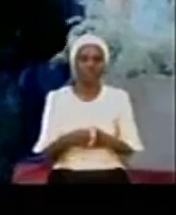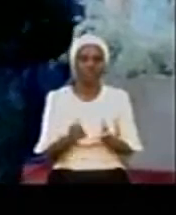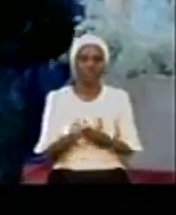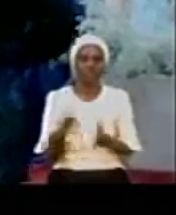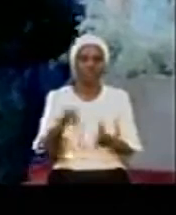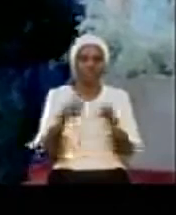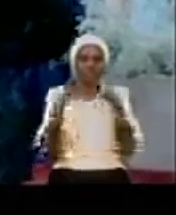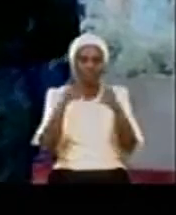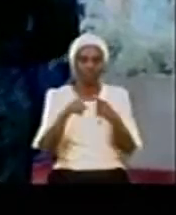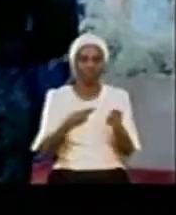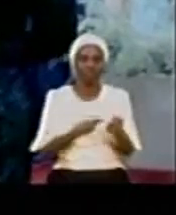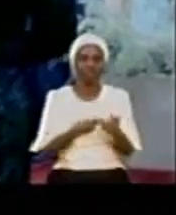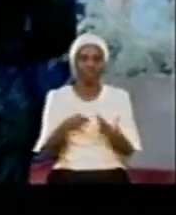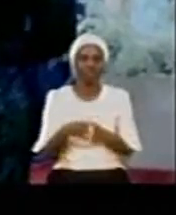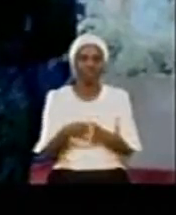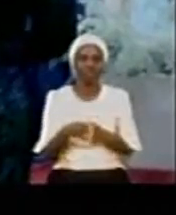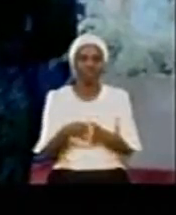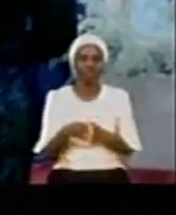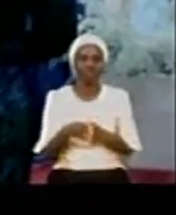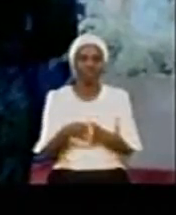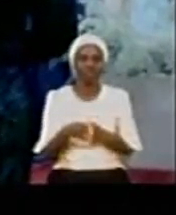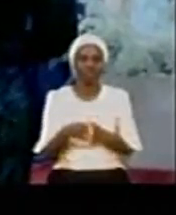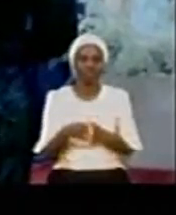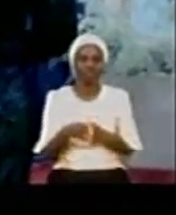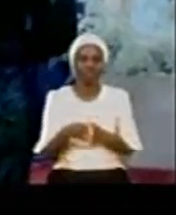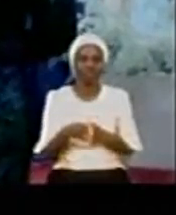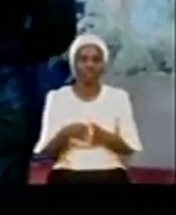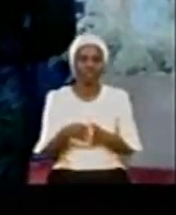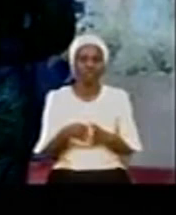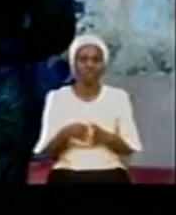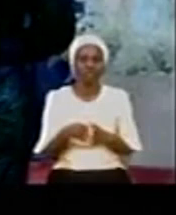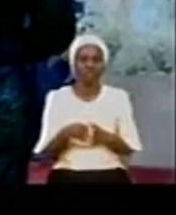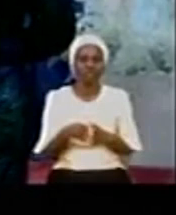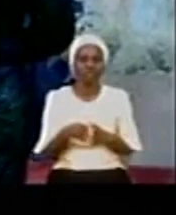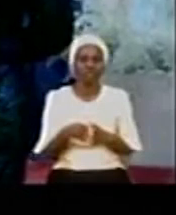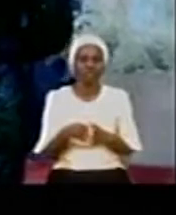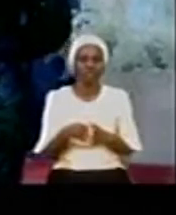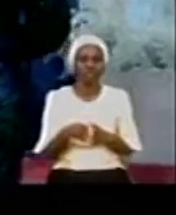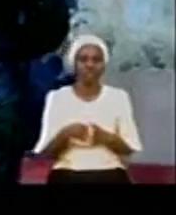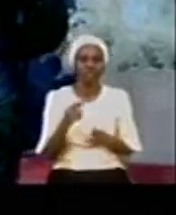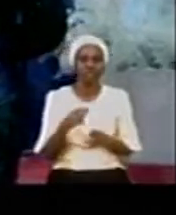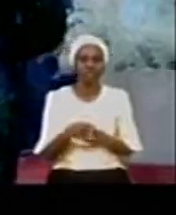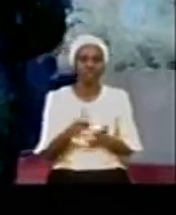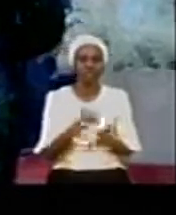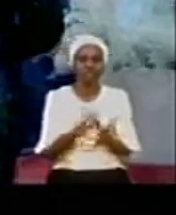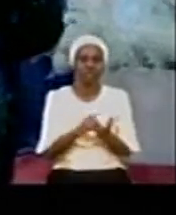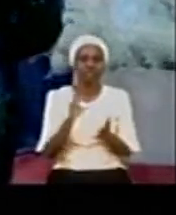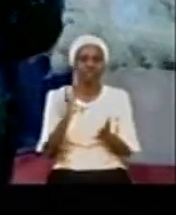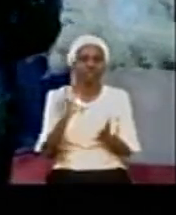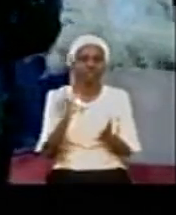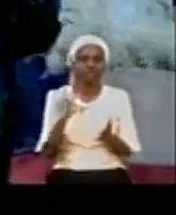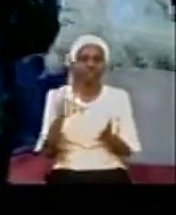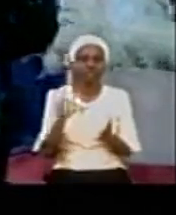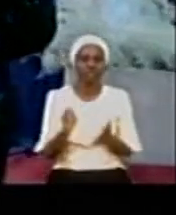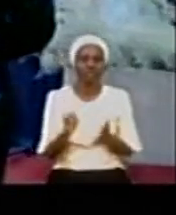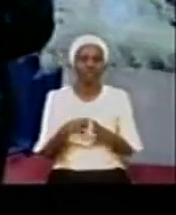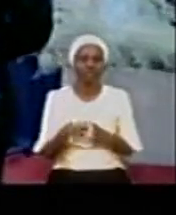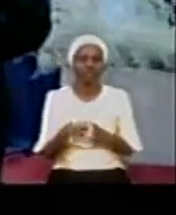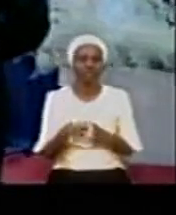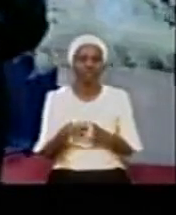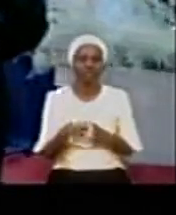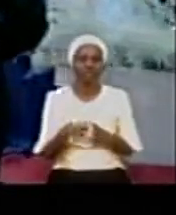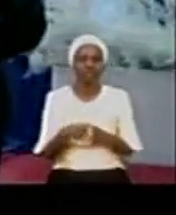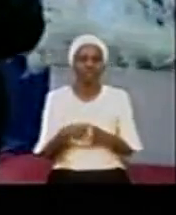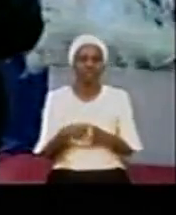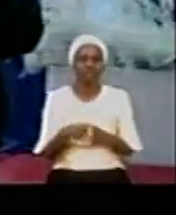family physician. And we have this testimony from this 15-year-old boy here. Let's hear